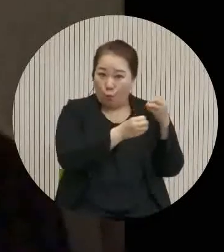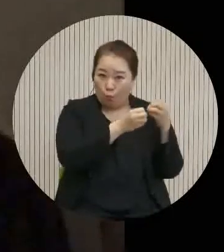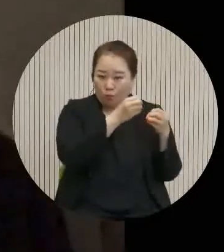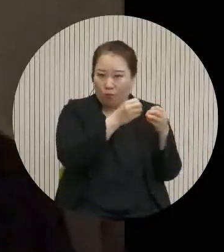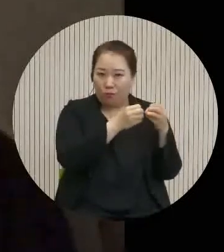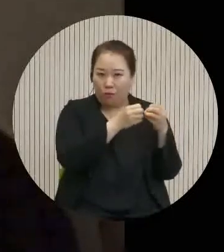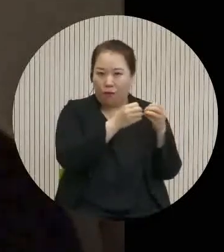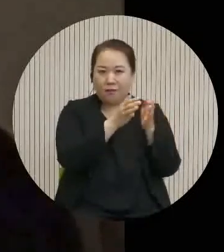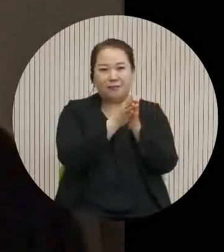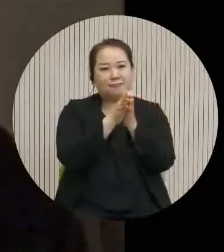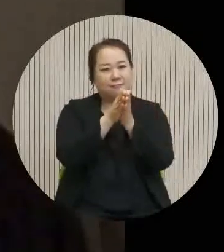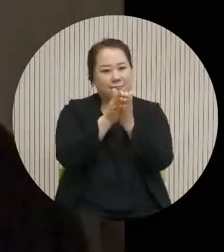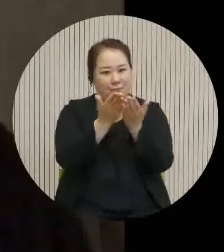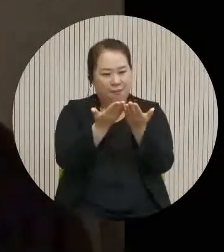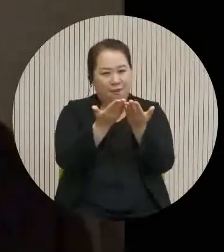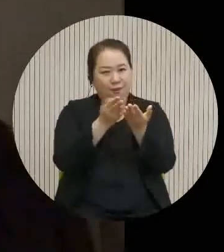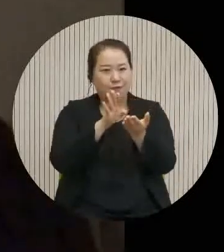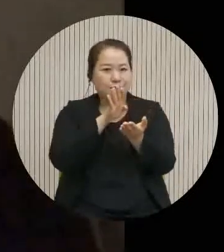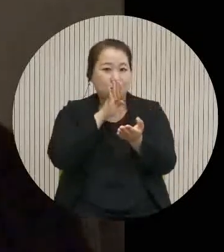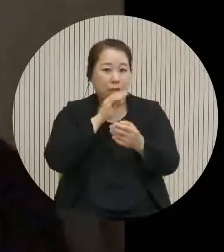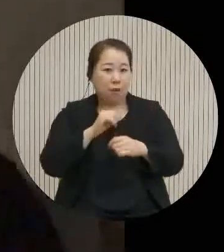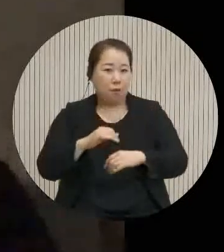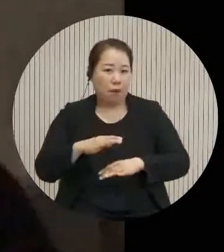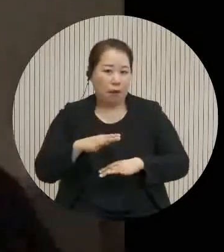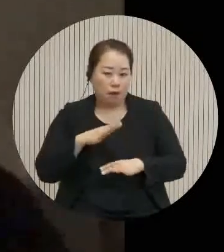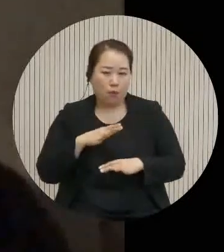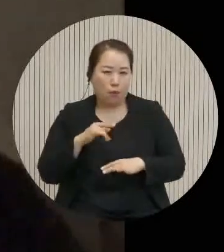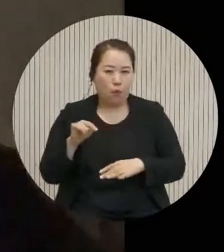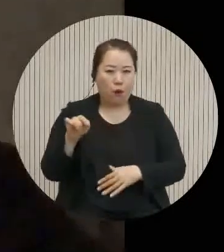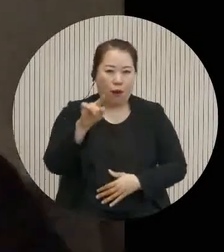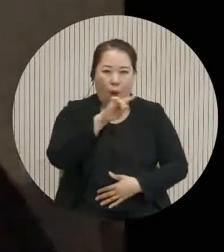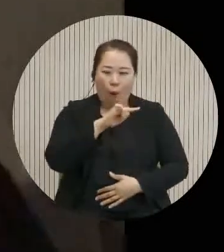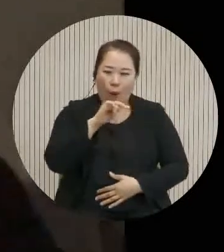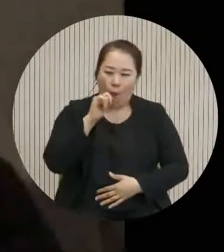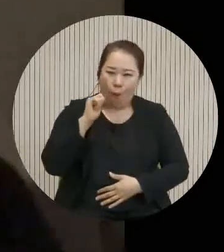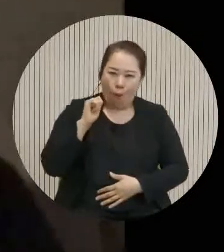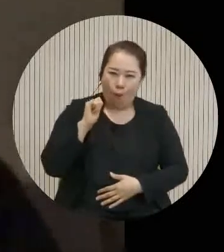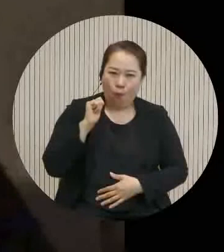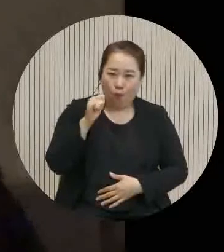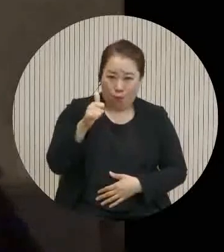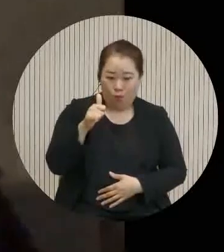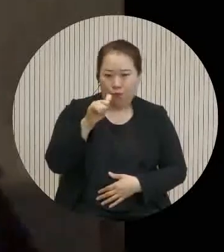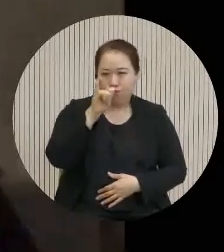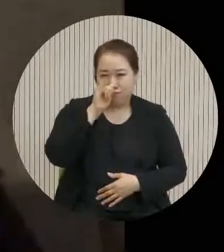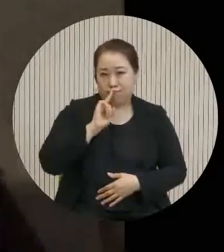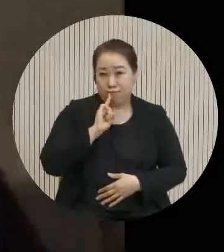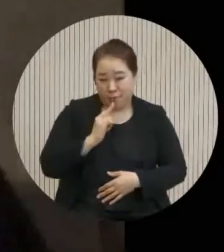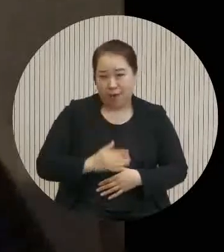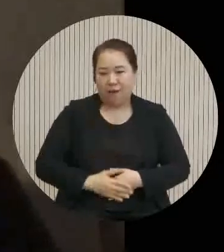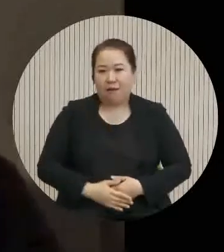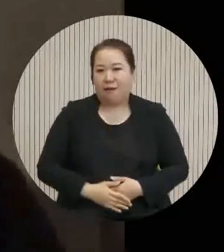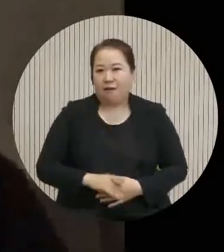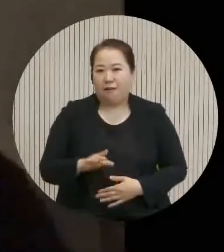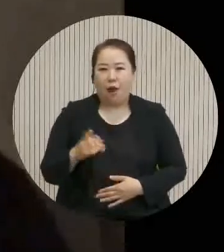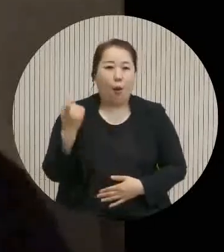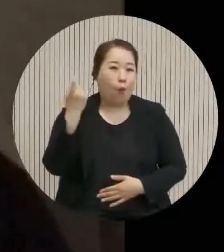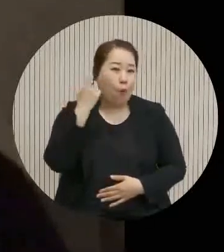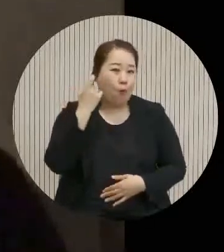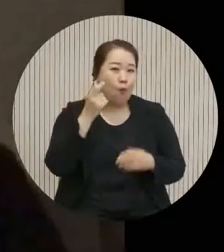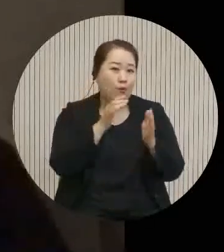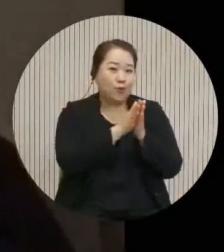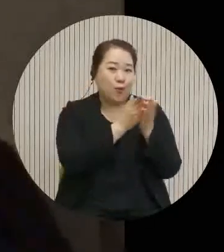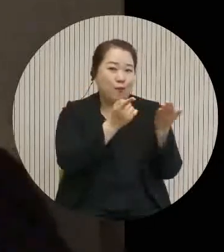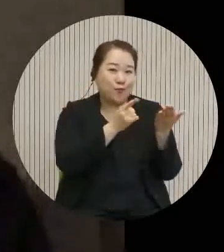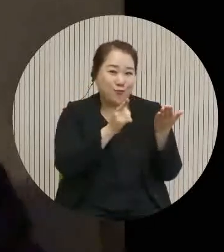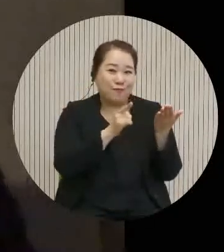is of surprisingly high quality. The first one I listened to was Harry Potter. It was wonderful. It was